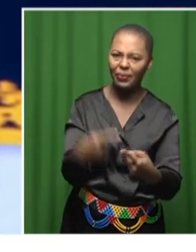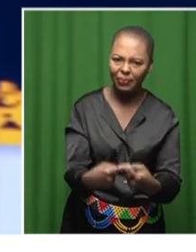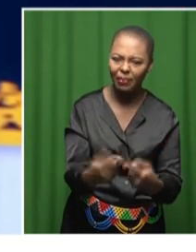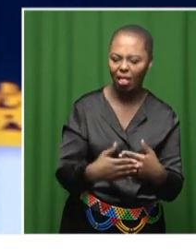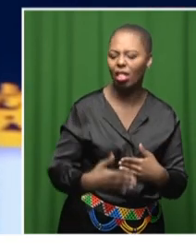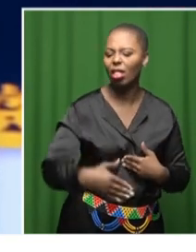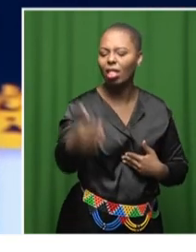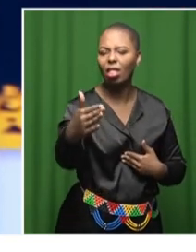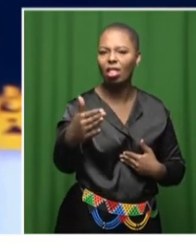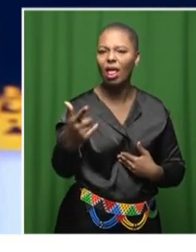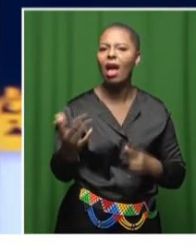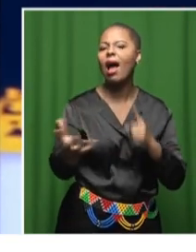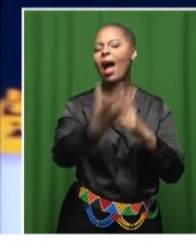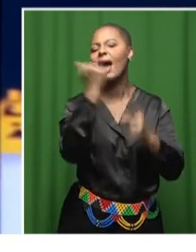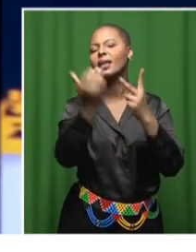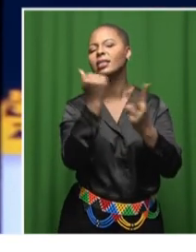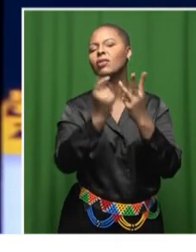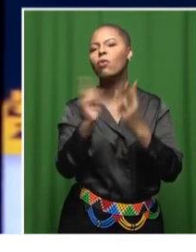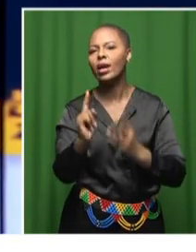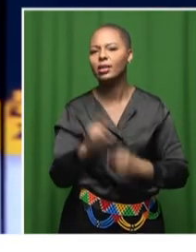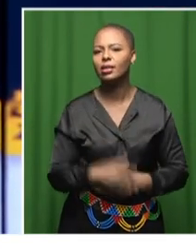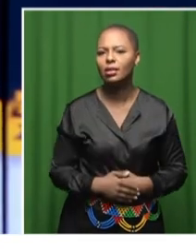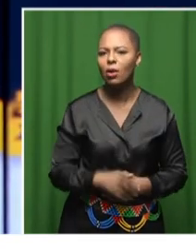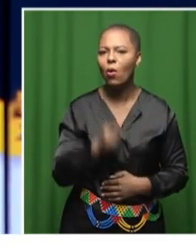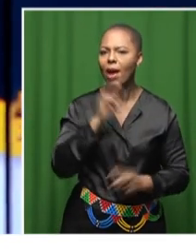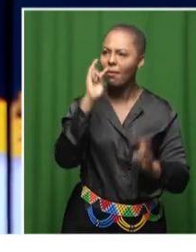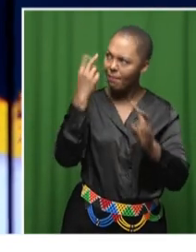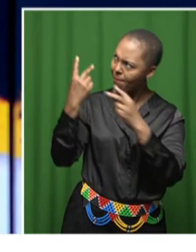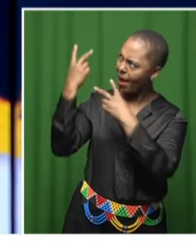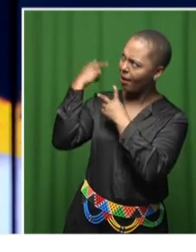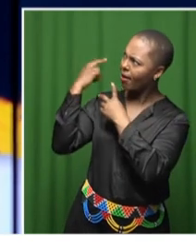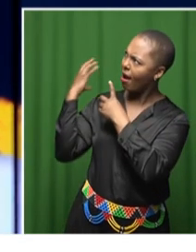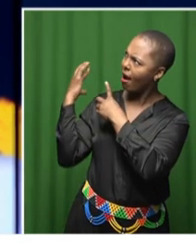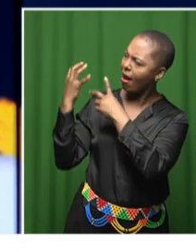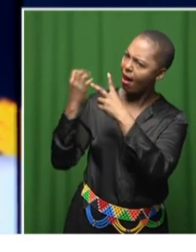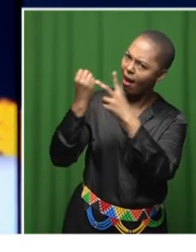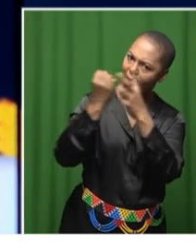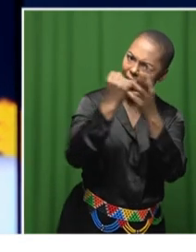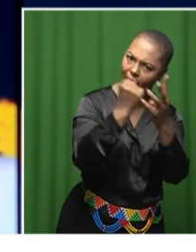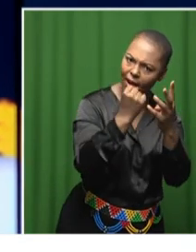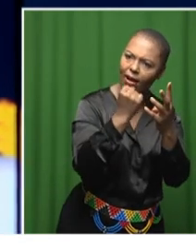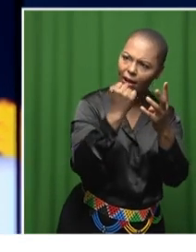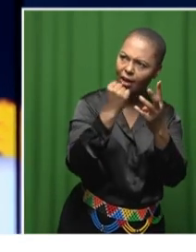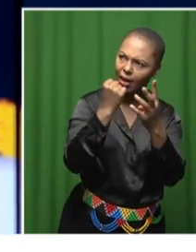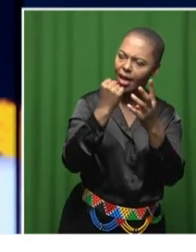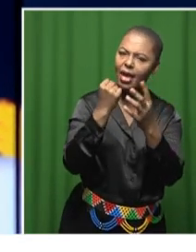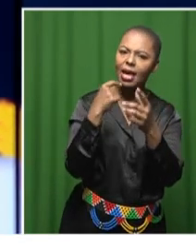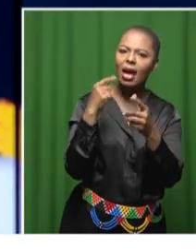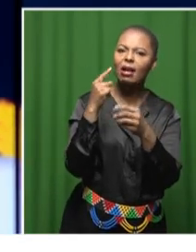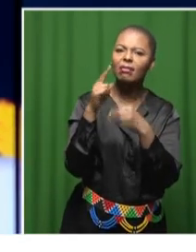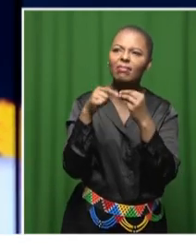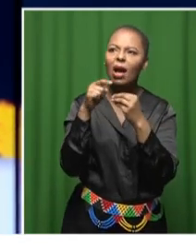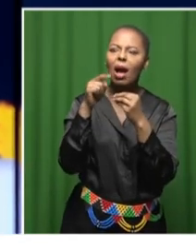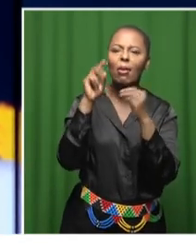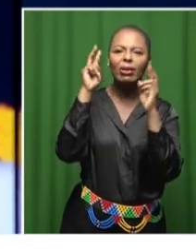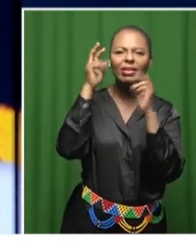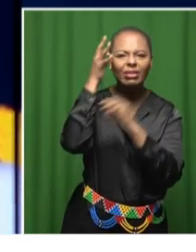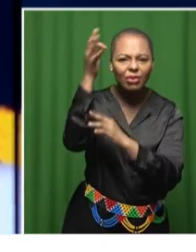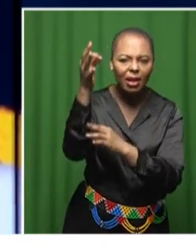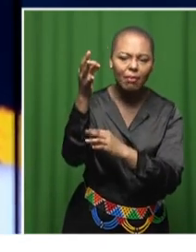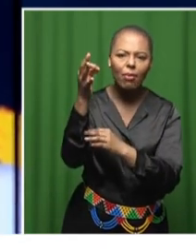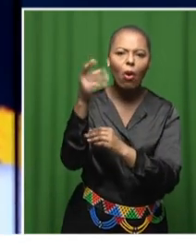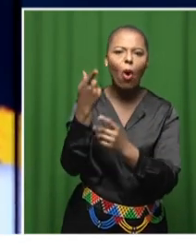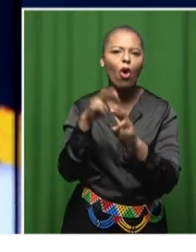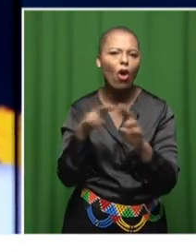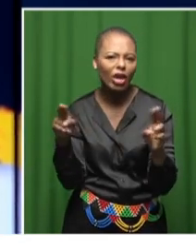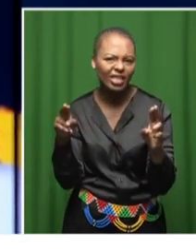see what we achieved. Mm-hmm. Are we still on the right track in terms of the dream? Or not. So I won't give too much, you know,